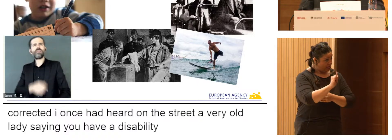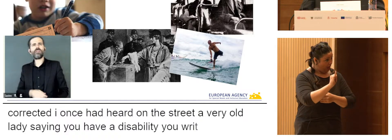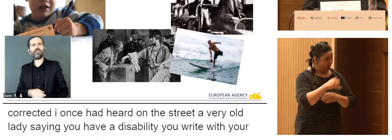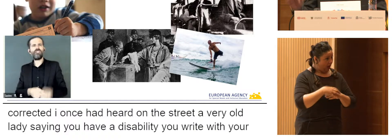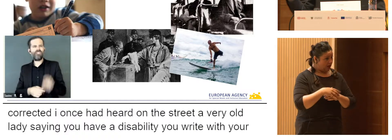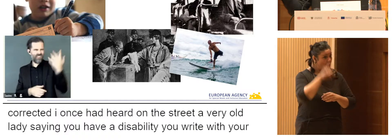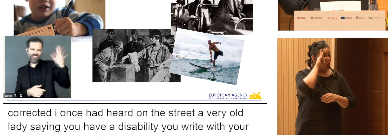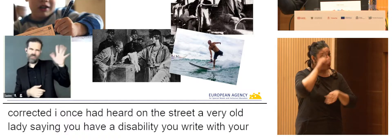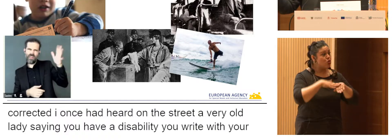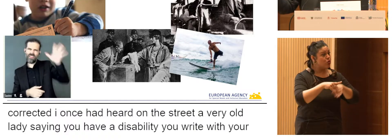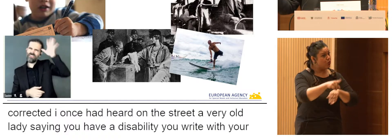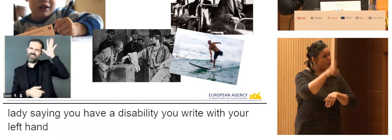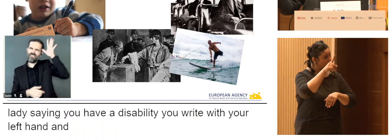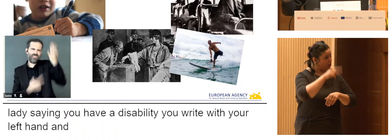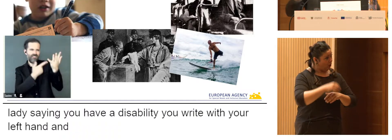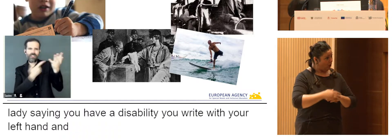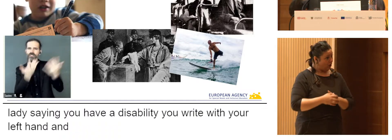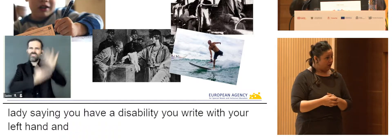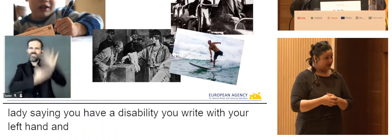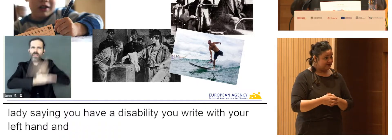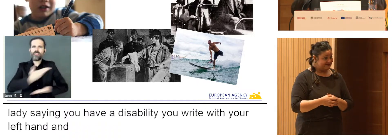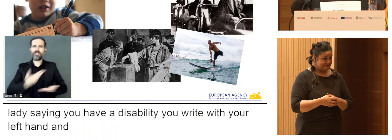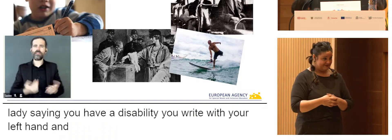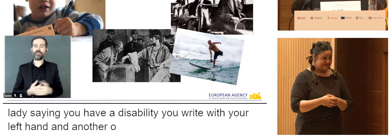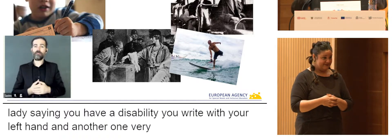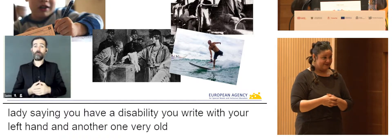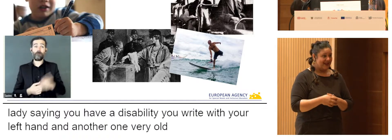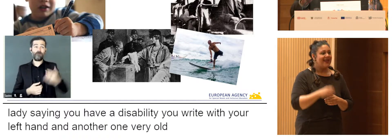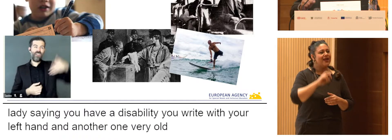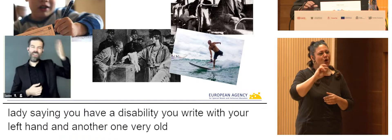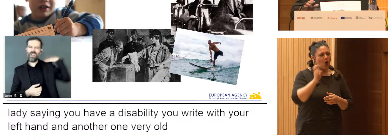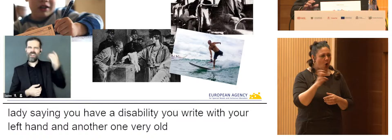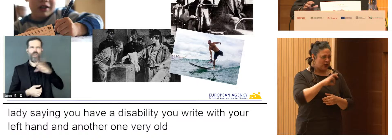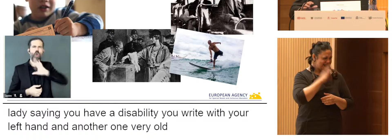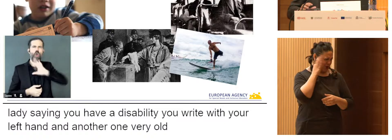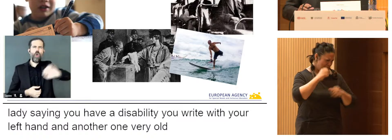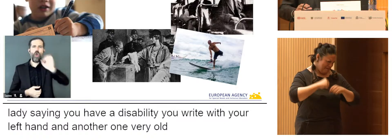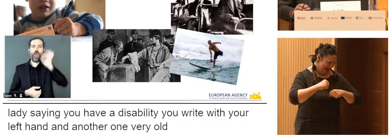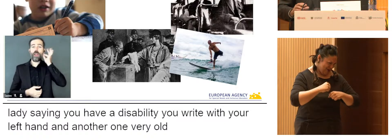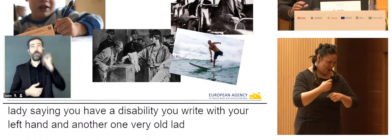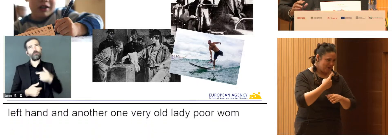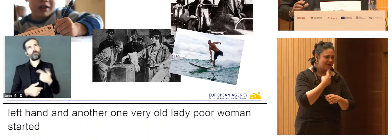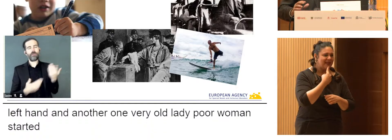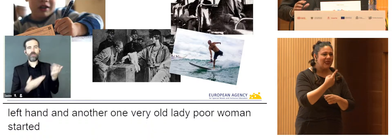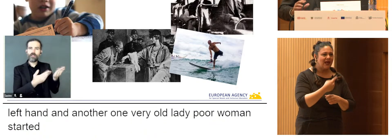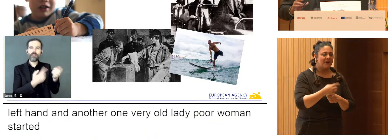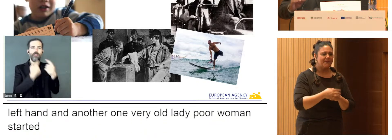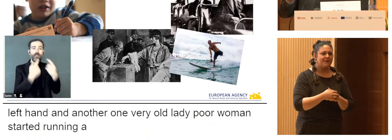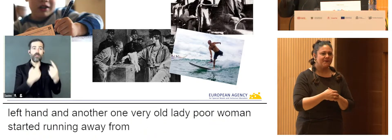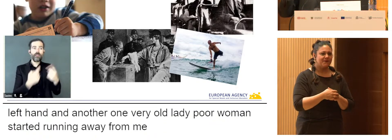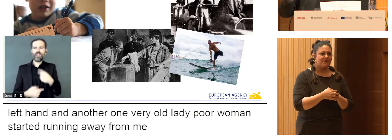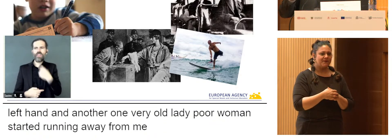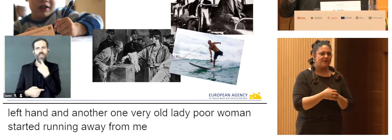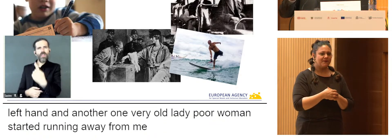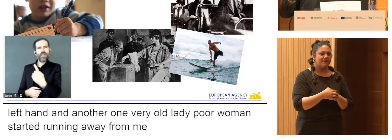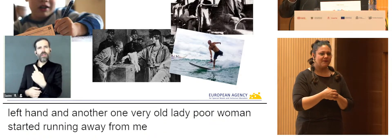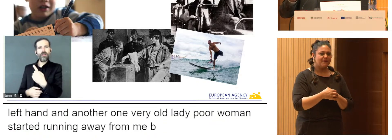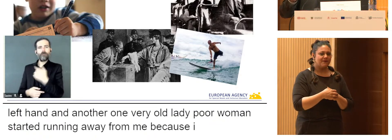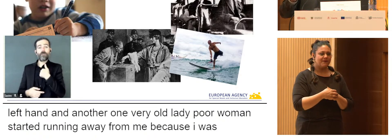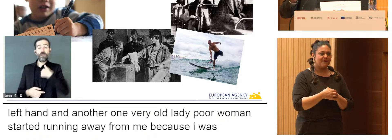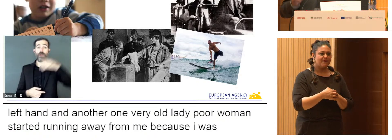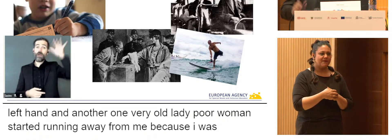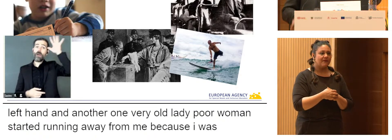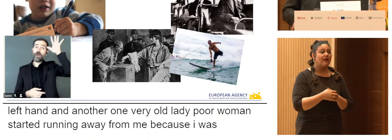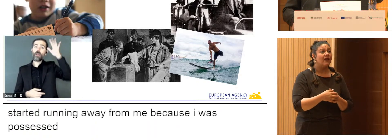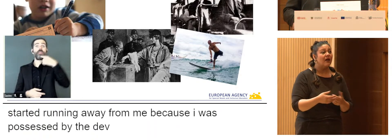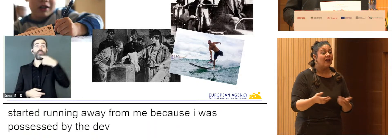hand." And another one, very old lady, poor woman, started running away from me because I was possessed by the